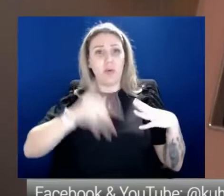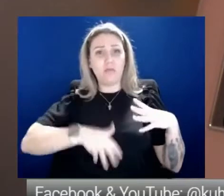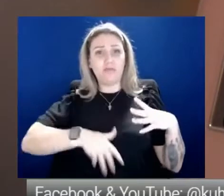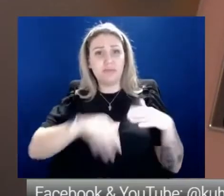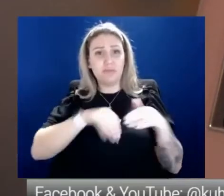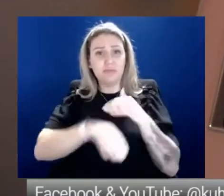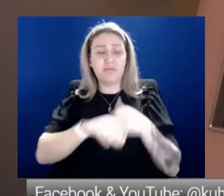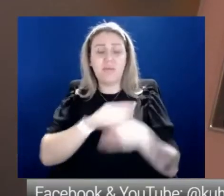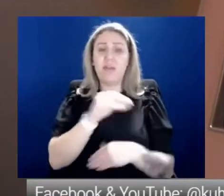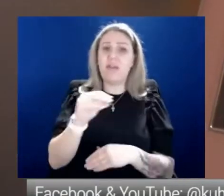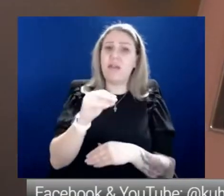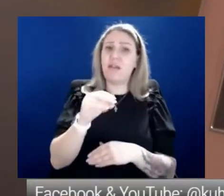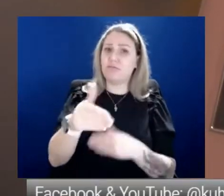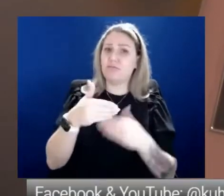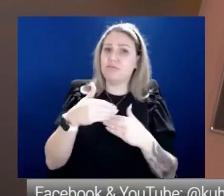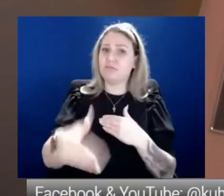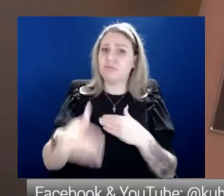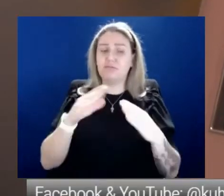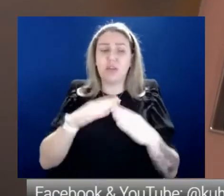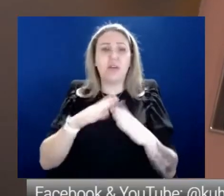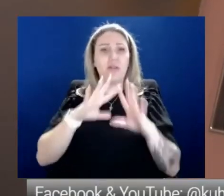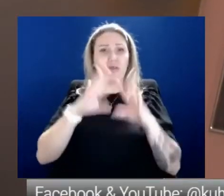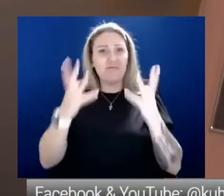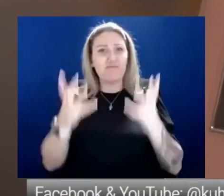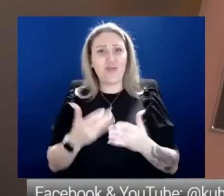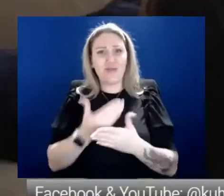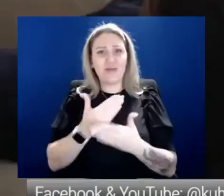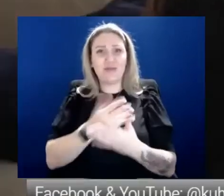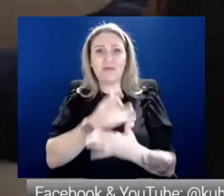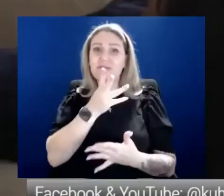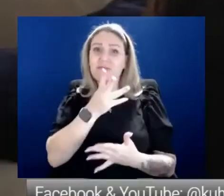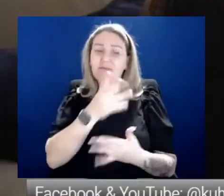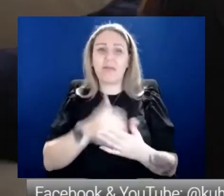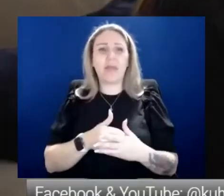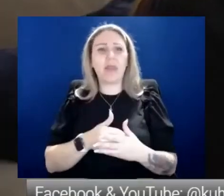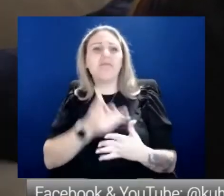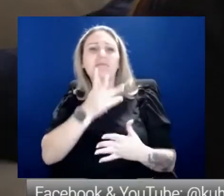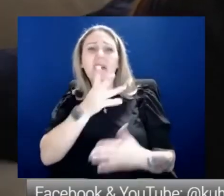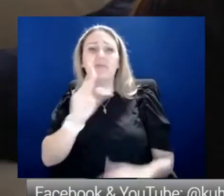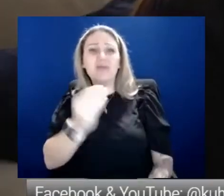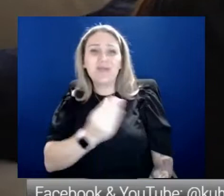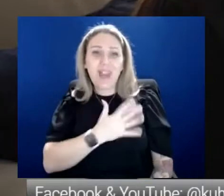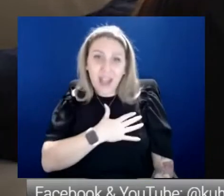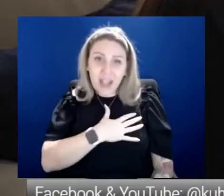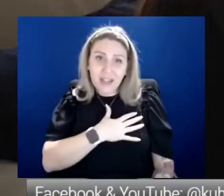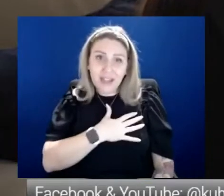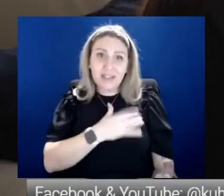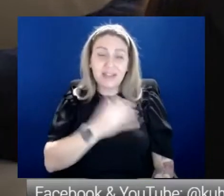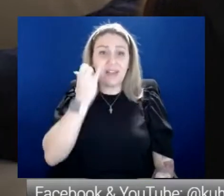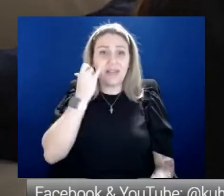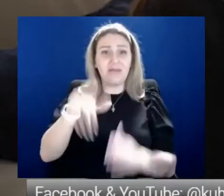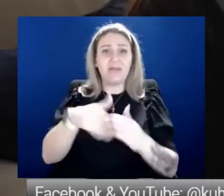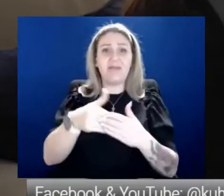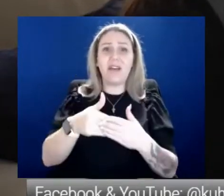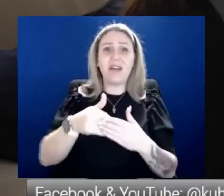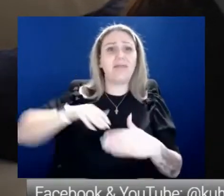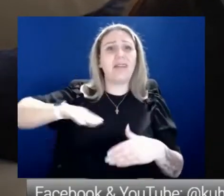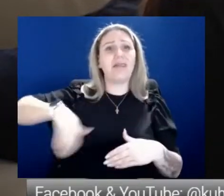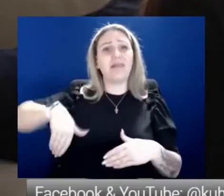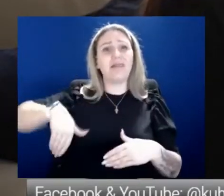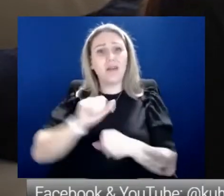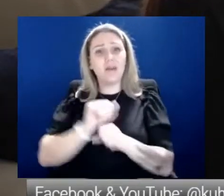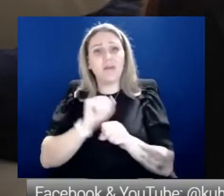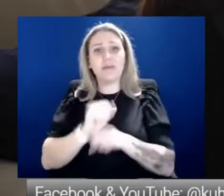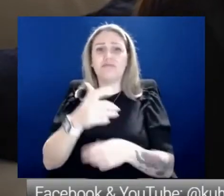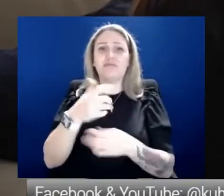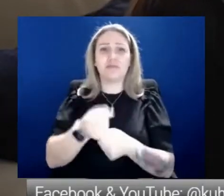when it comes to new moms. Give new moms grace. If they're gonna be a little bit late for work, trust that they're still gonna do their job.